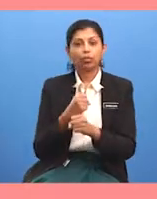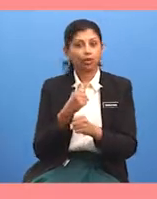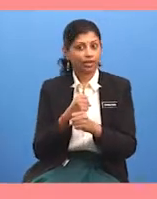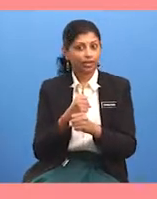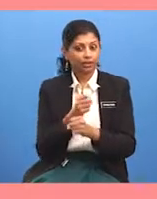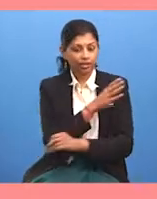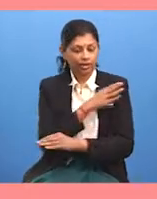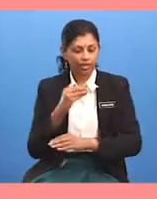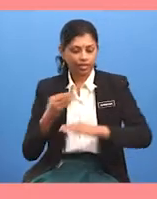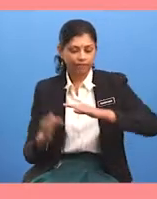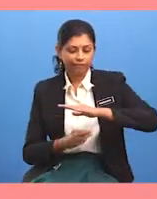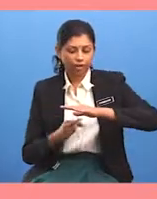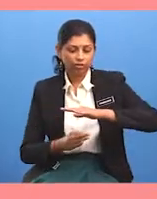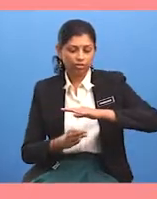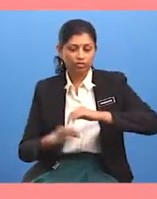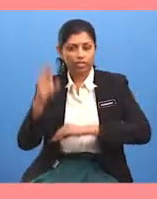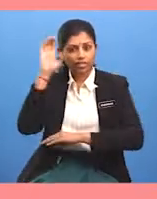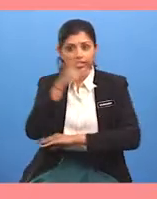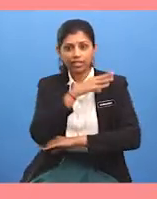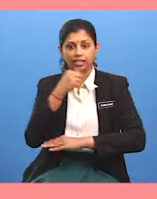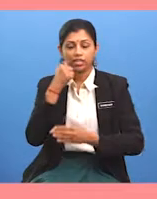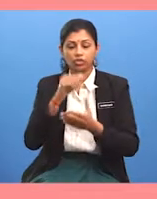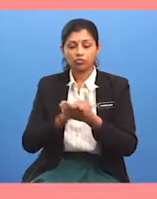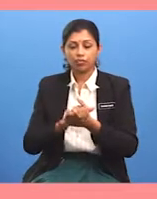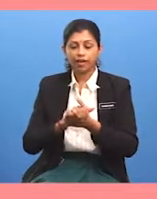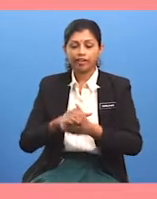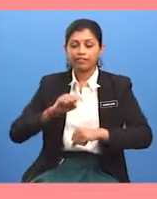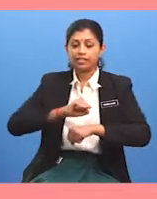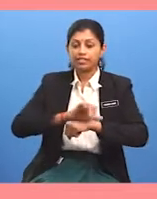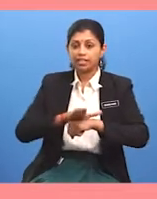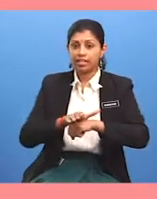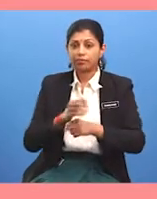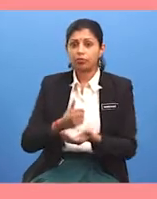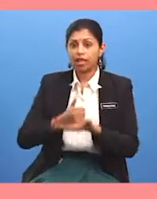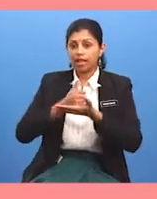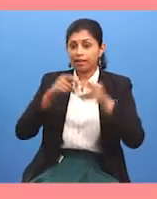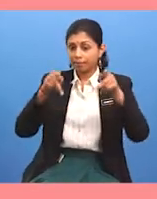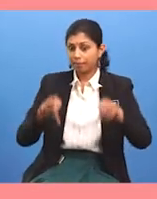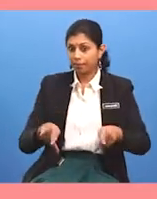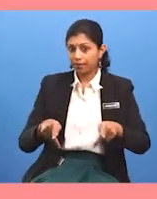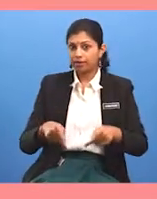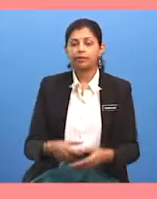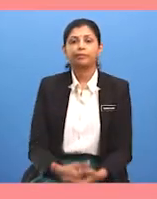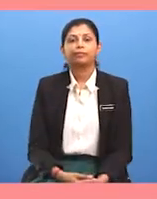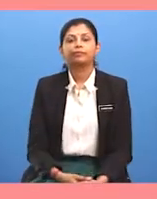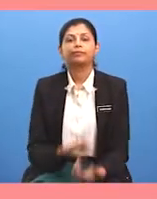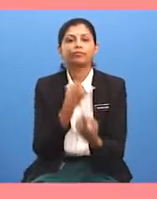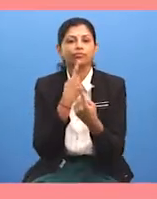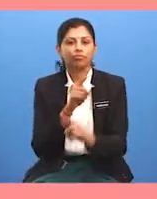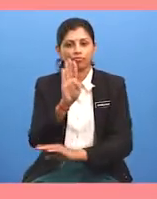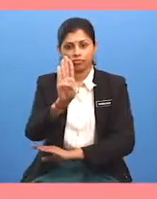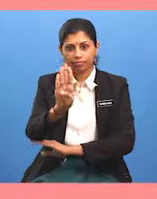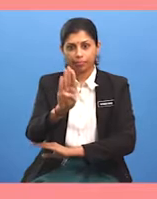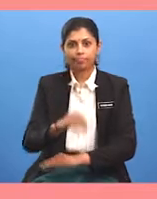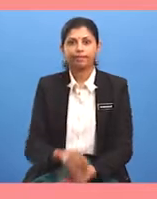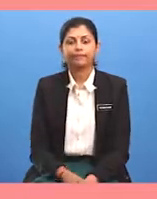that he and his wife set up to help people. So the answer is B.